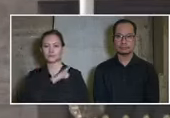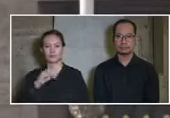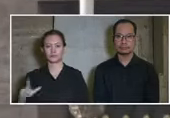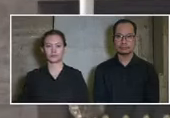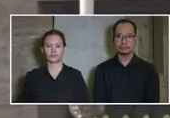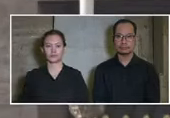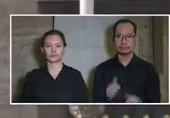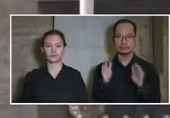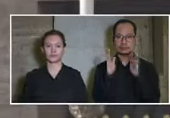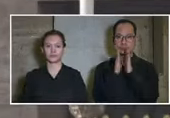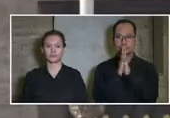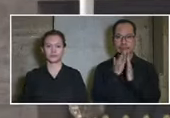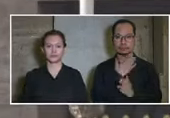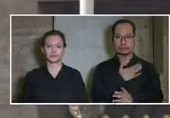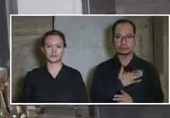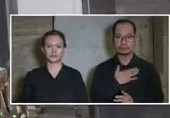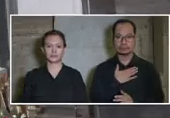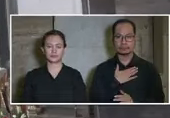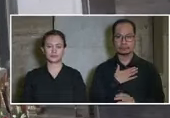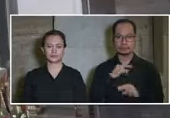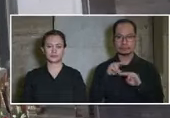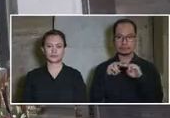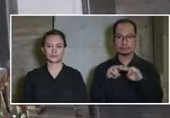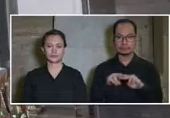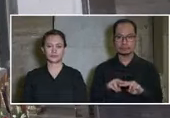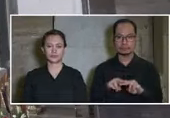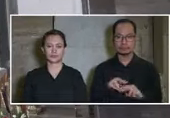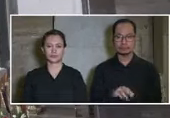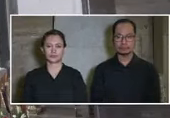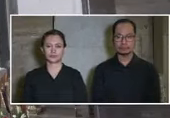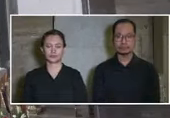Amen. Please be seated.